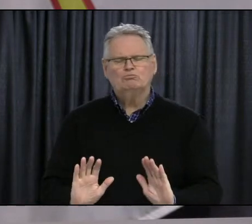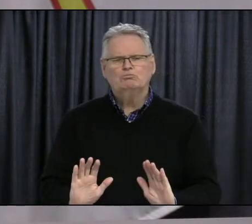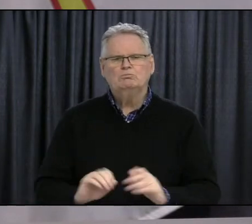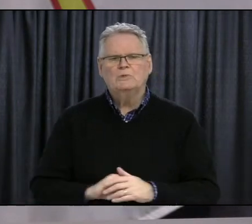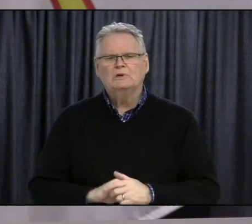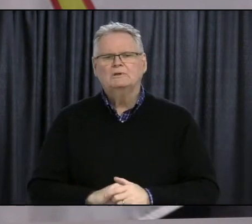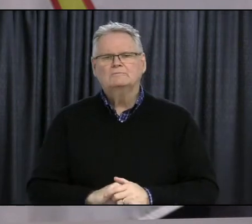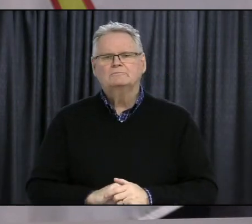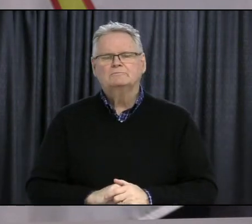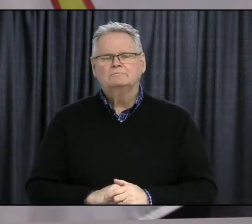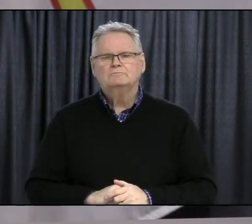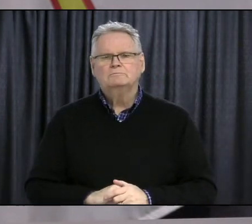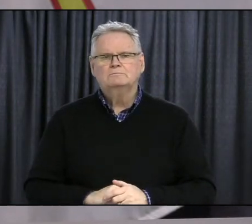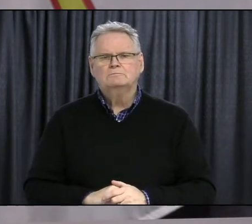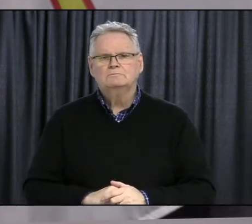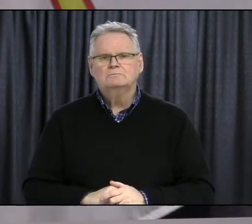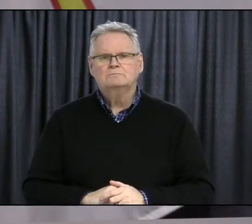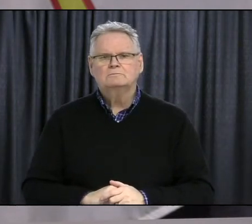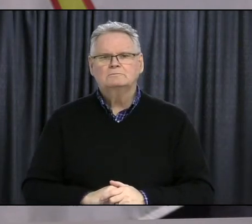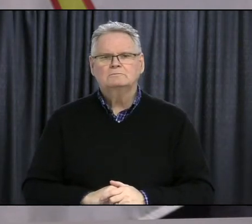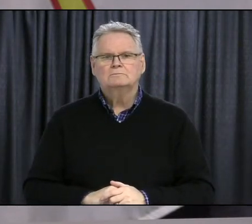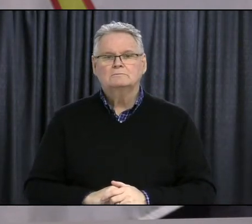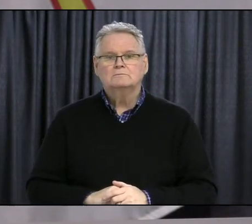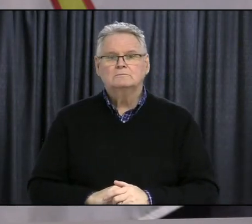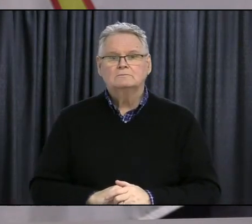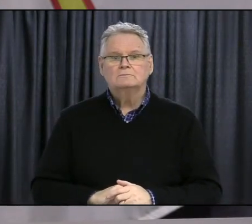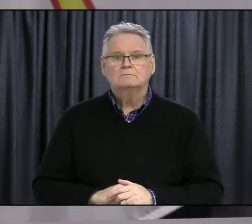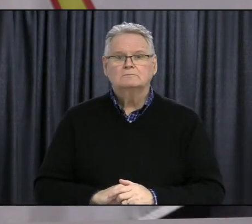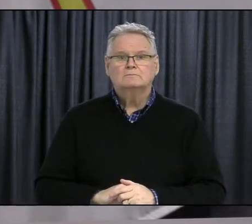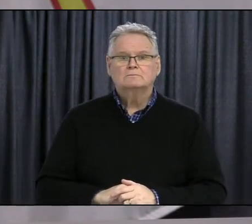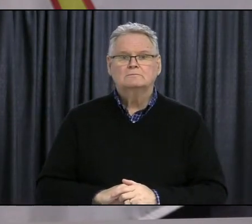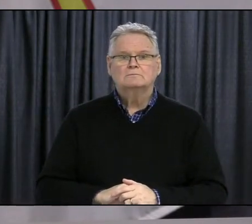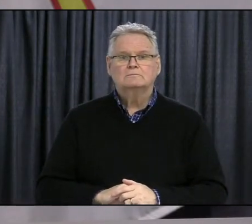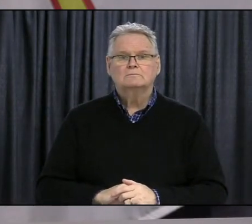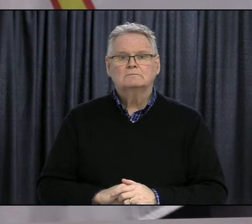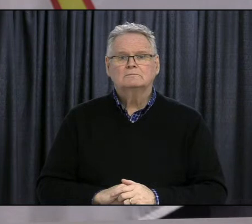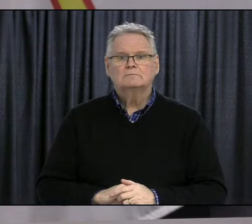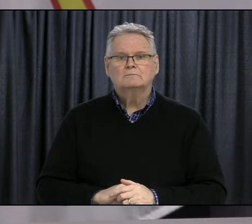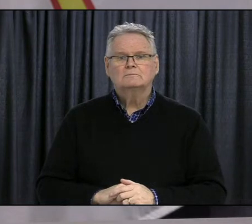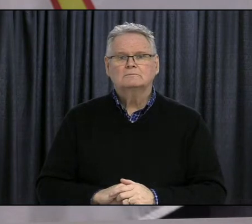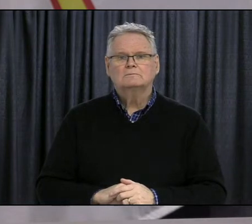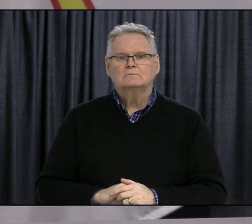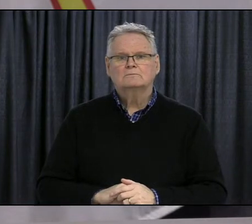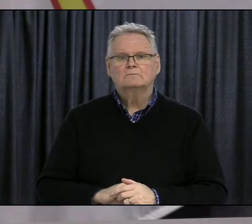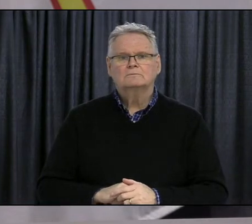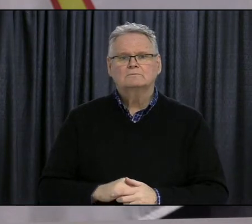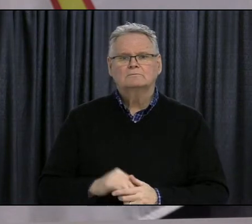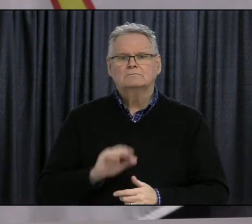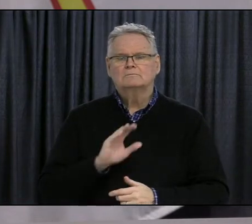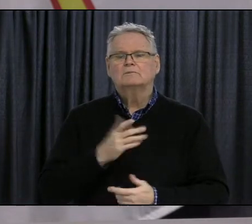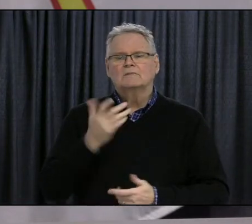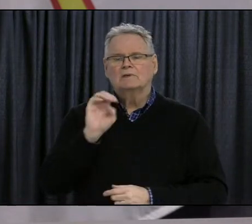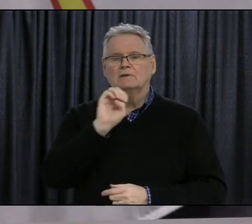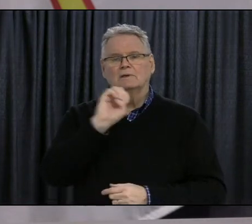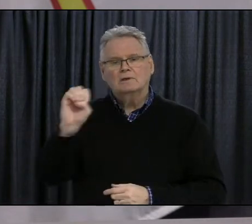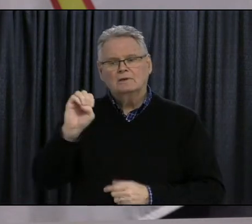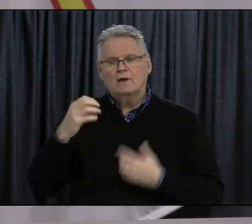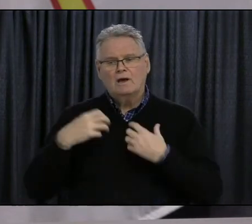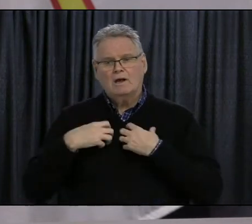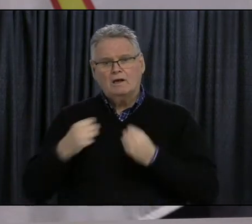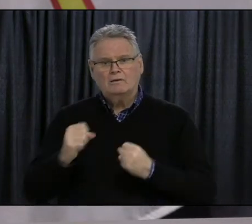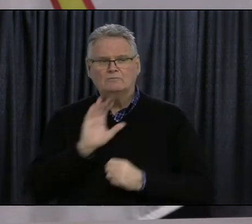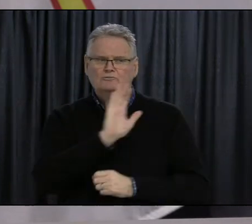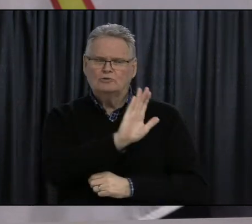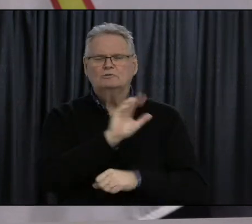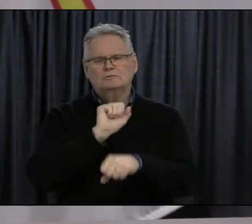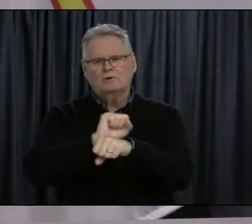we have to see what we can find, and we have to let Eastern Health do their job, and they've proven to be